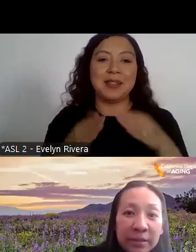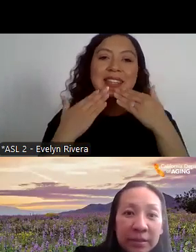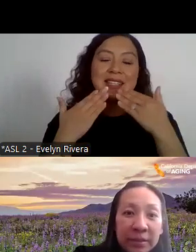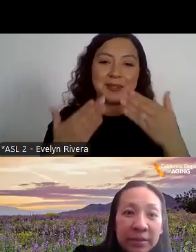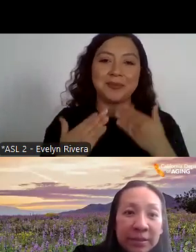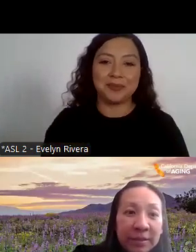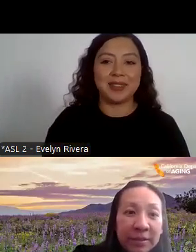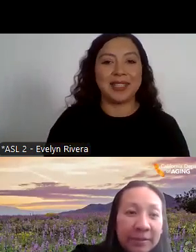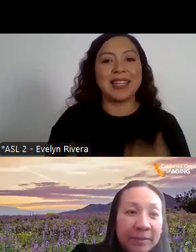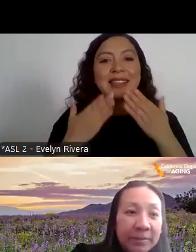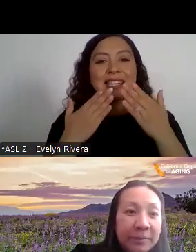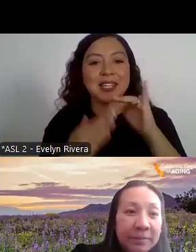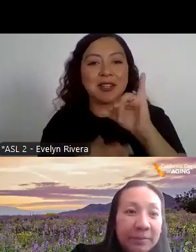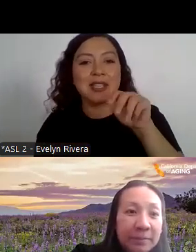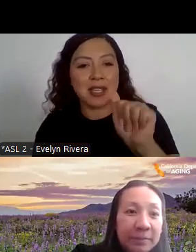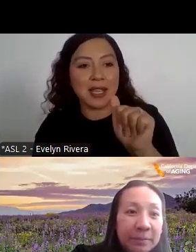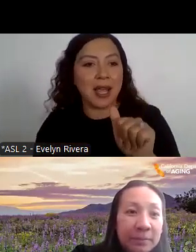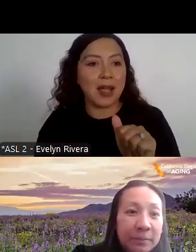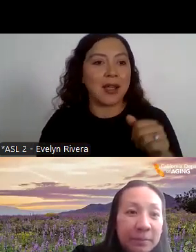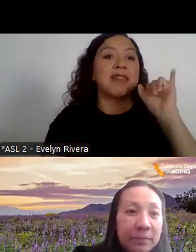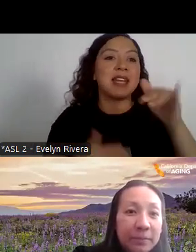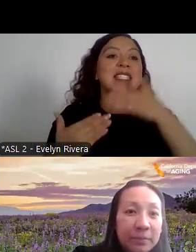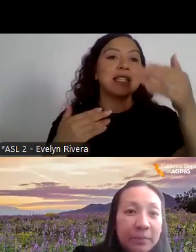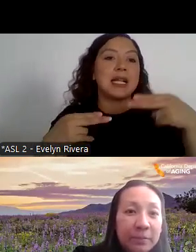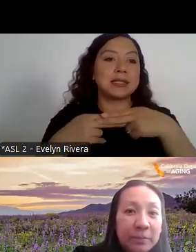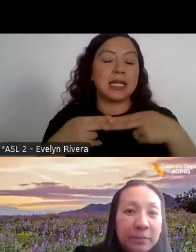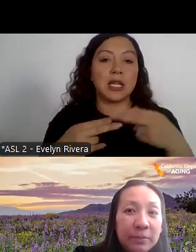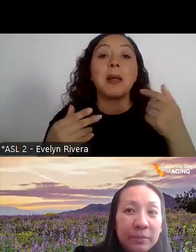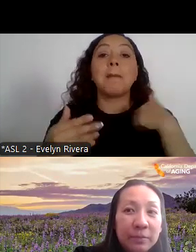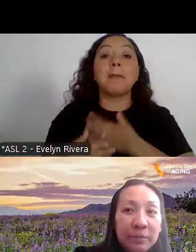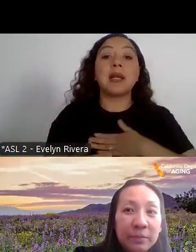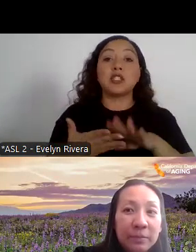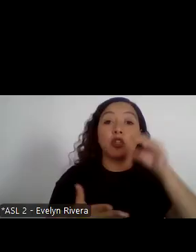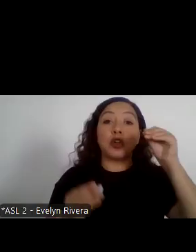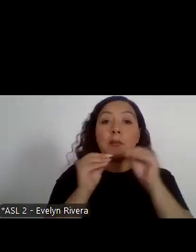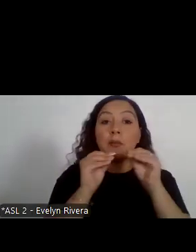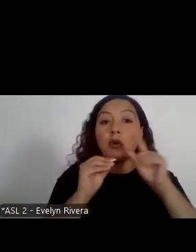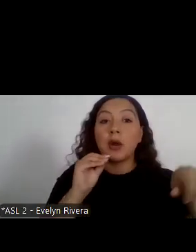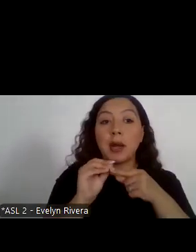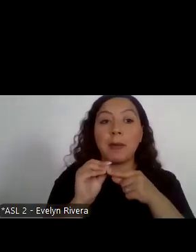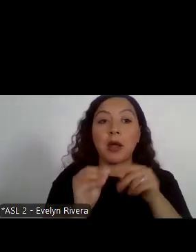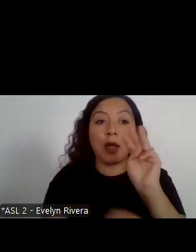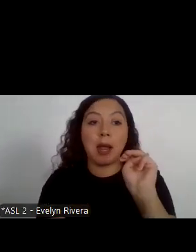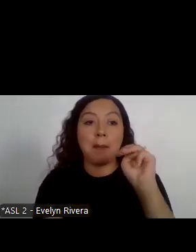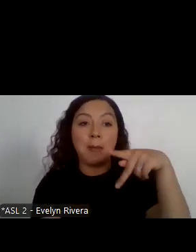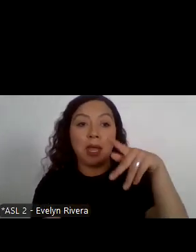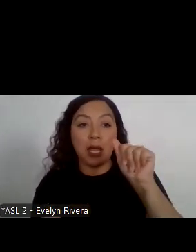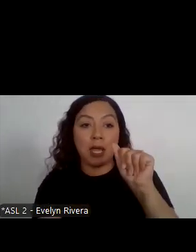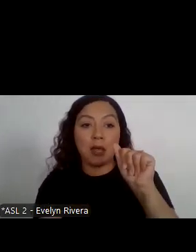Thanks, Yia. Next slide. There we go. Please learn more about the MPA at